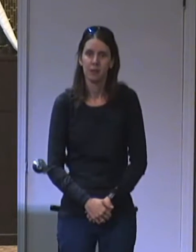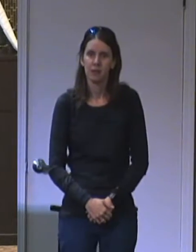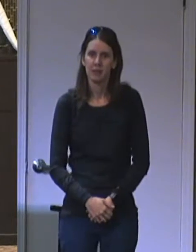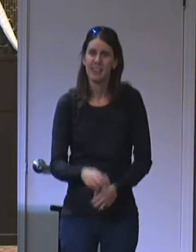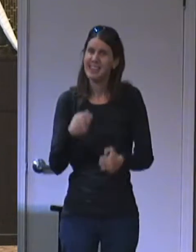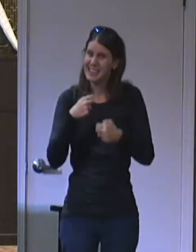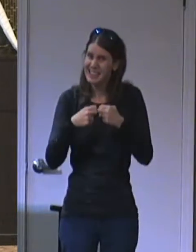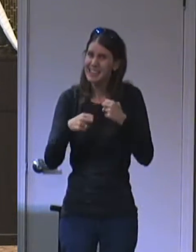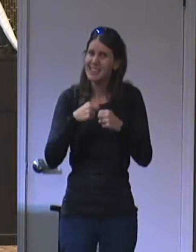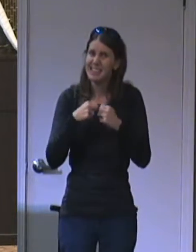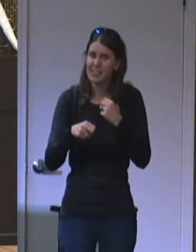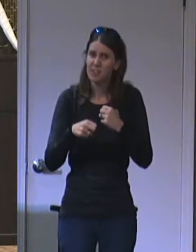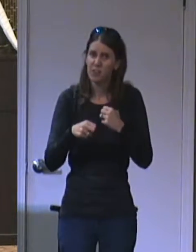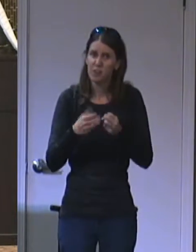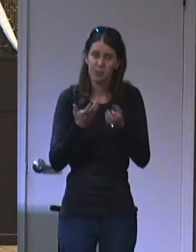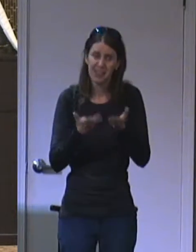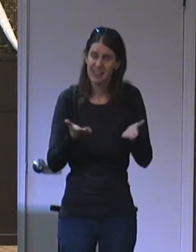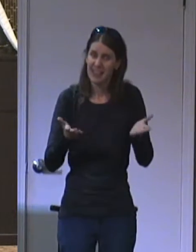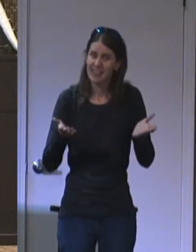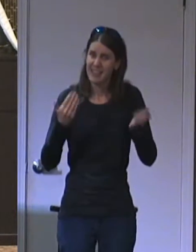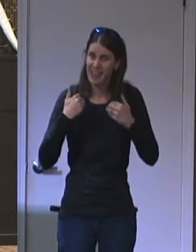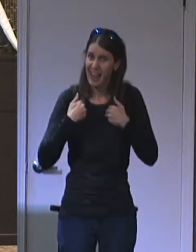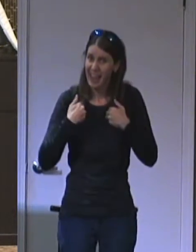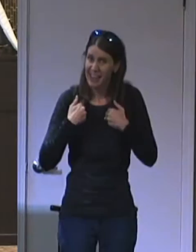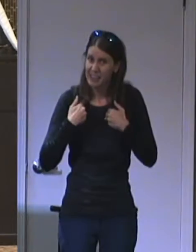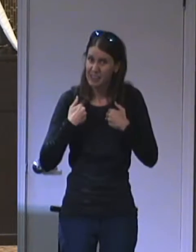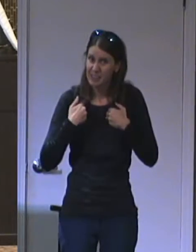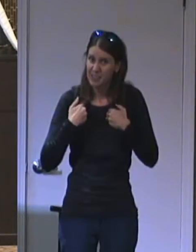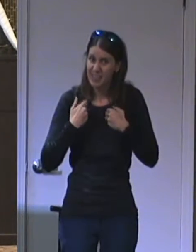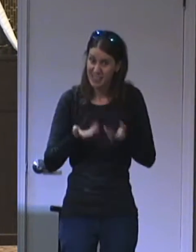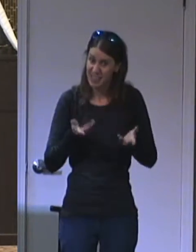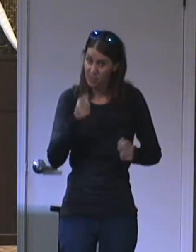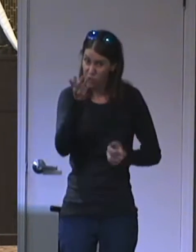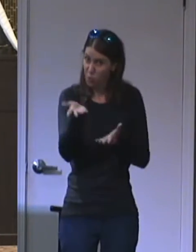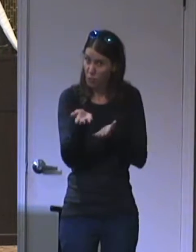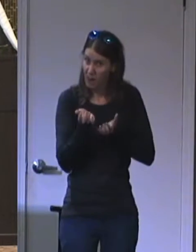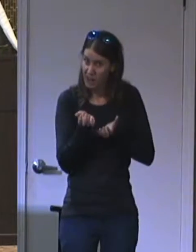You're struggling with what you don't have or what you want.